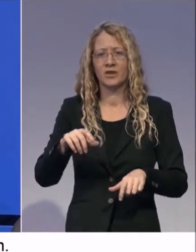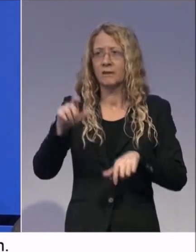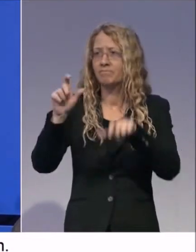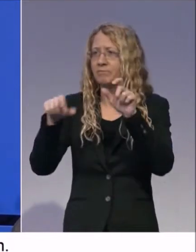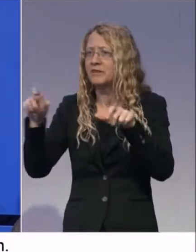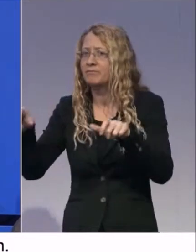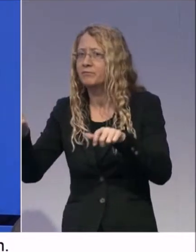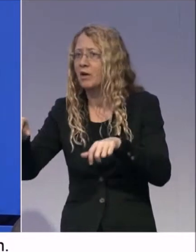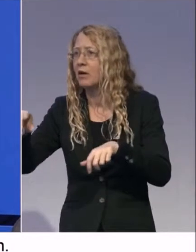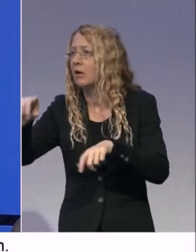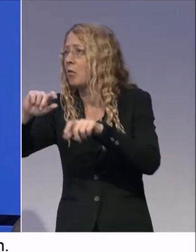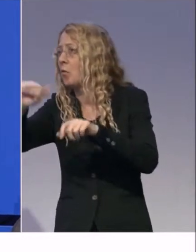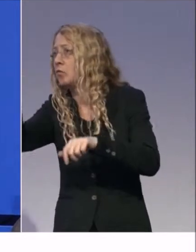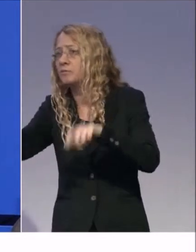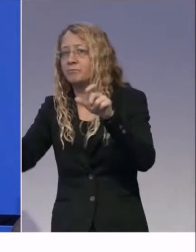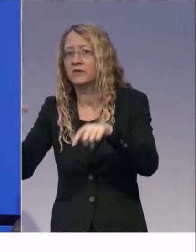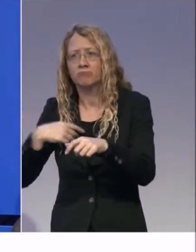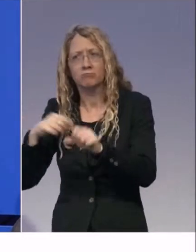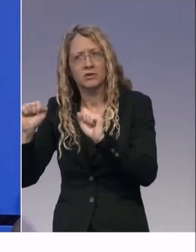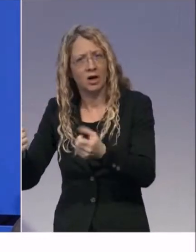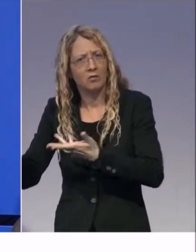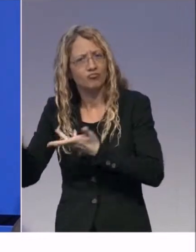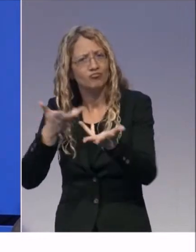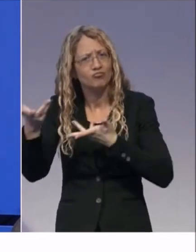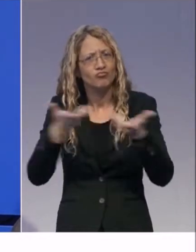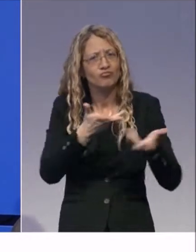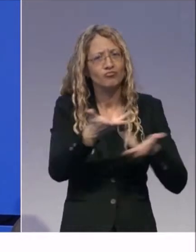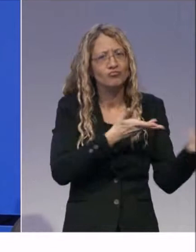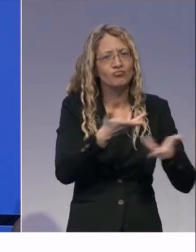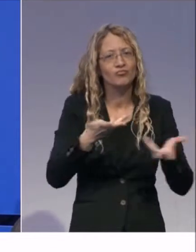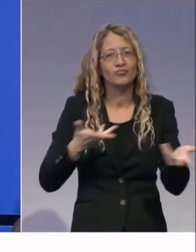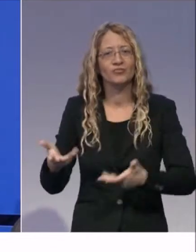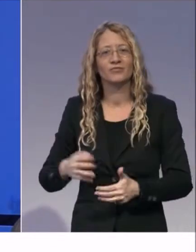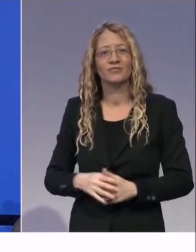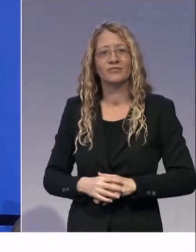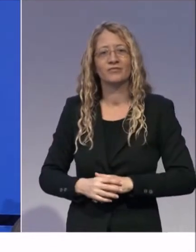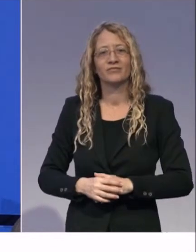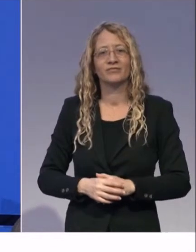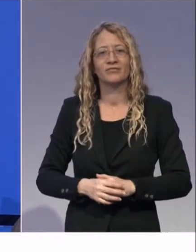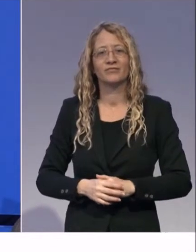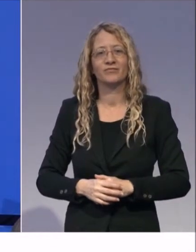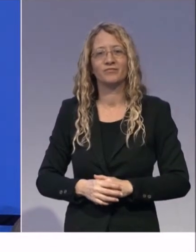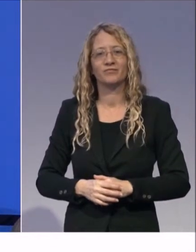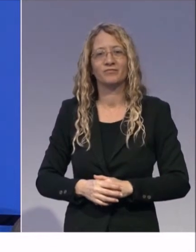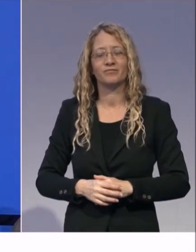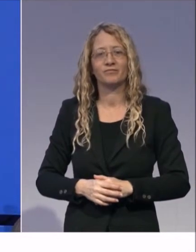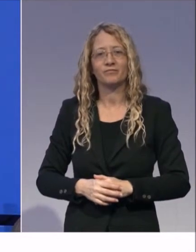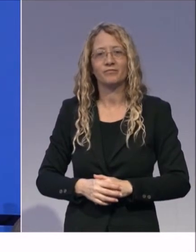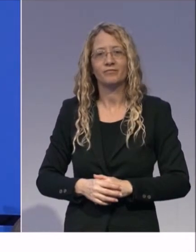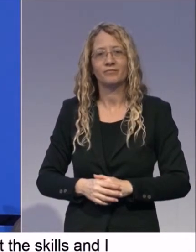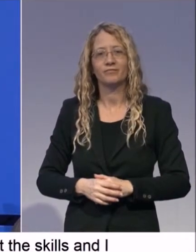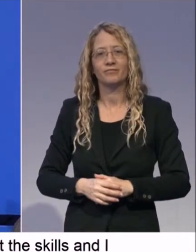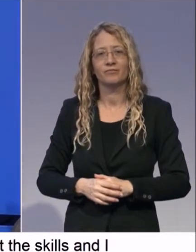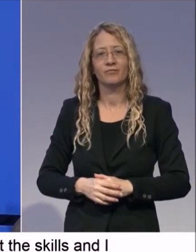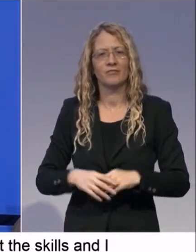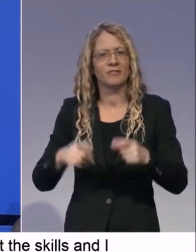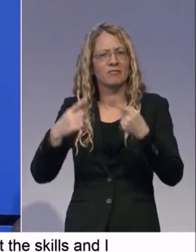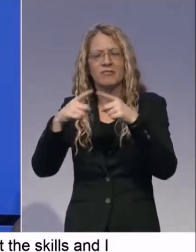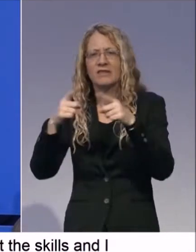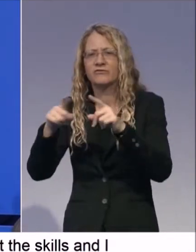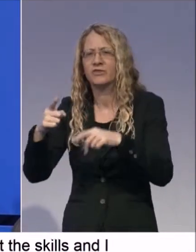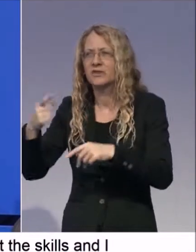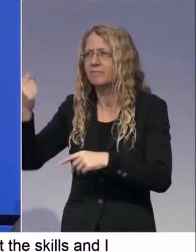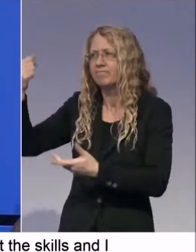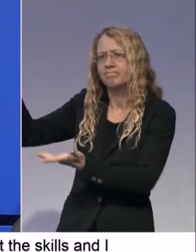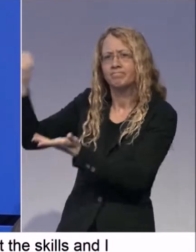course, to allocate resources, to allocate funding to particular issues so that we can also